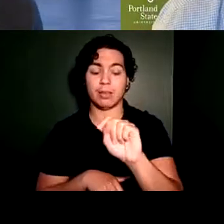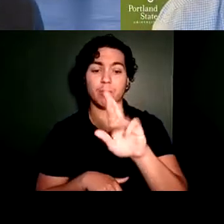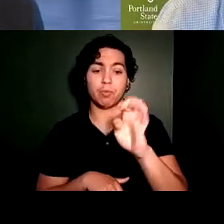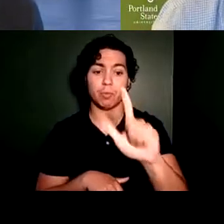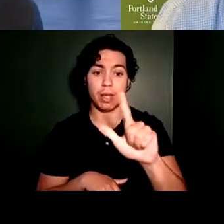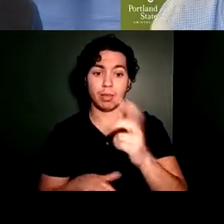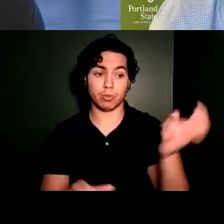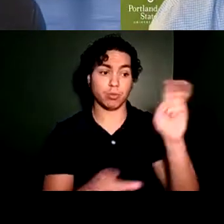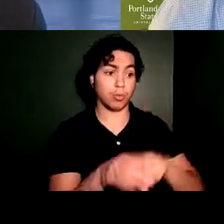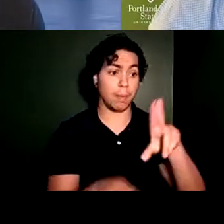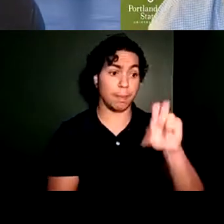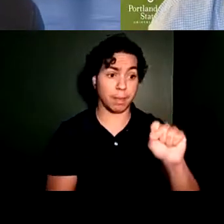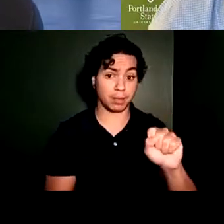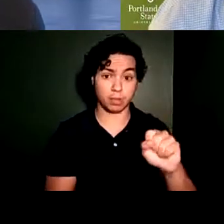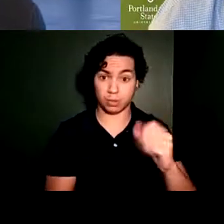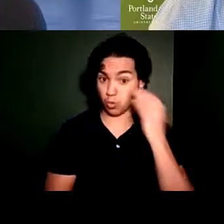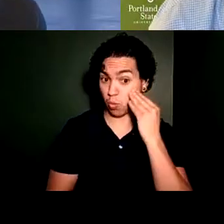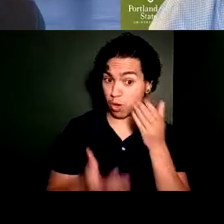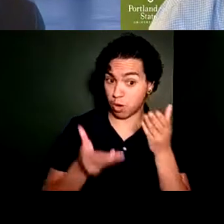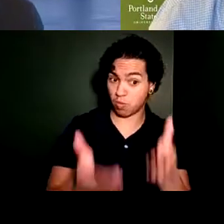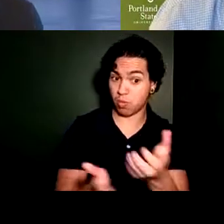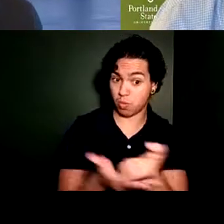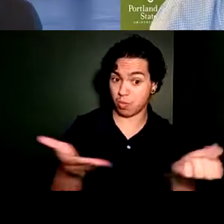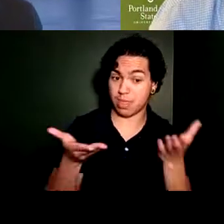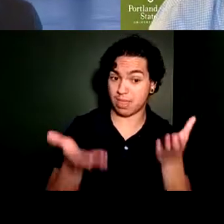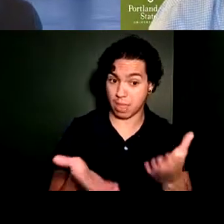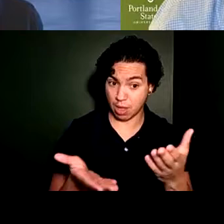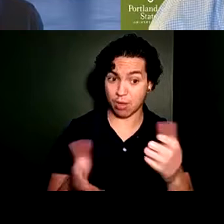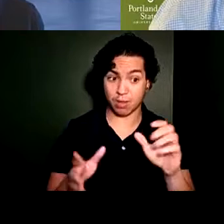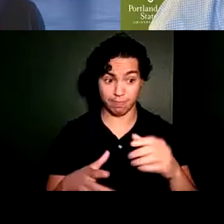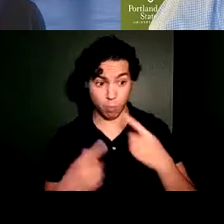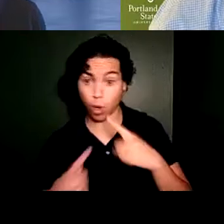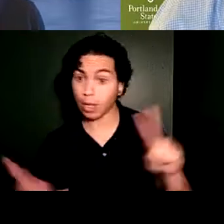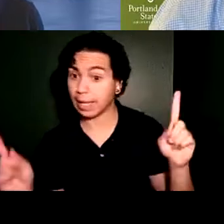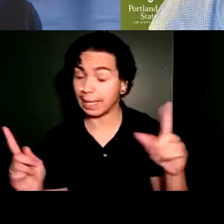is there a device there? Do you know what device is going to be there? Is it going to be reliable? And I think